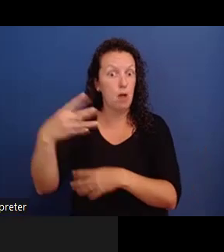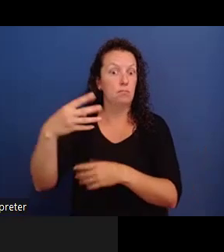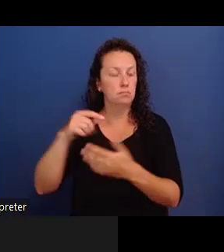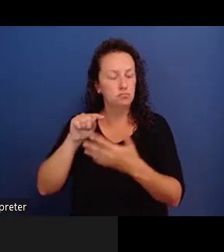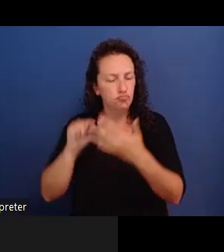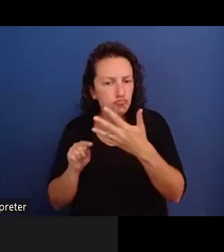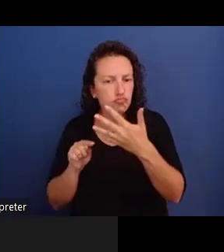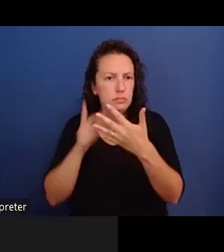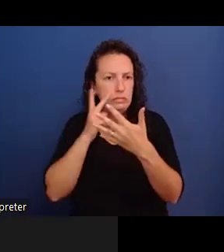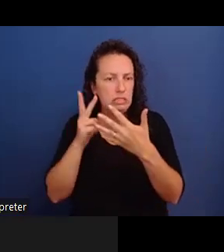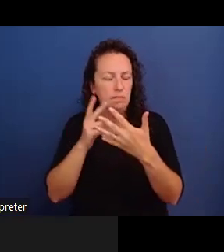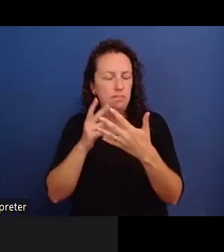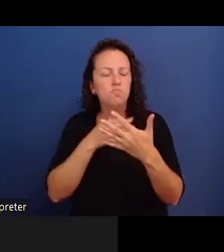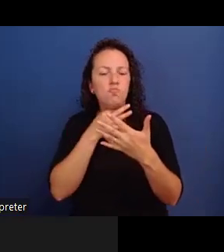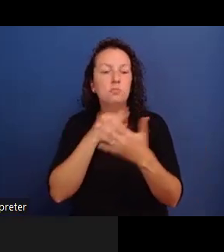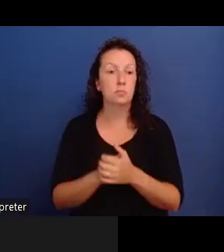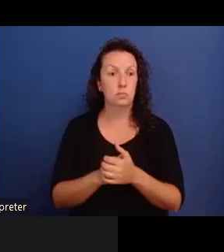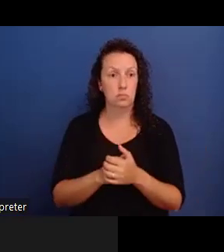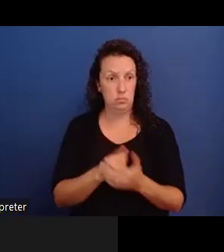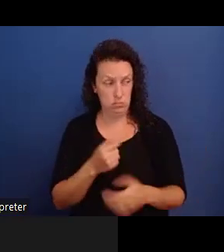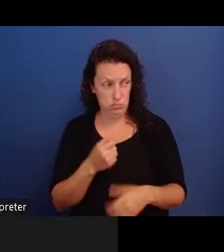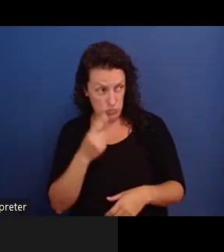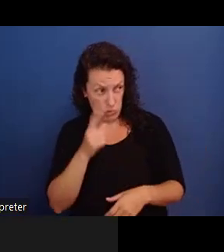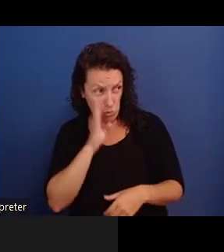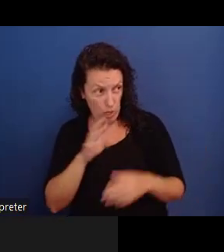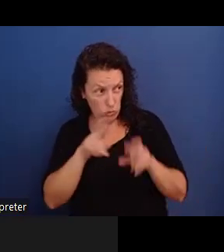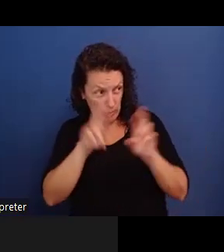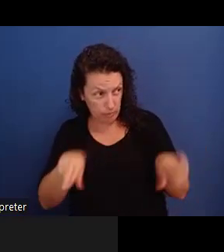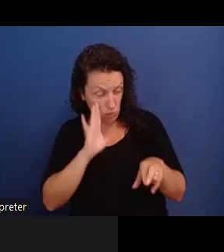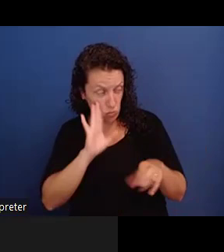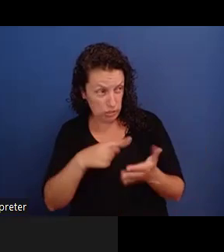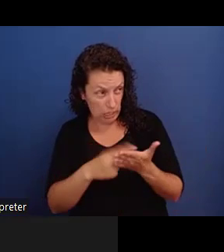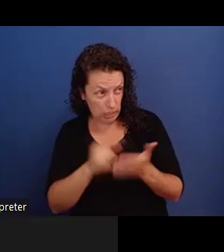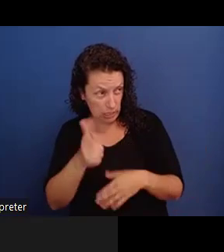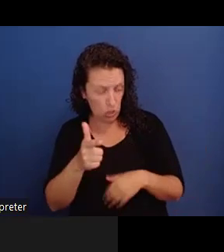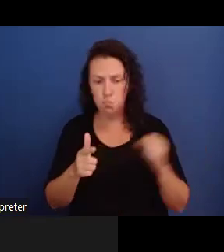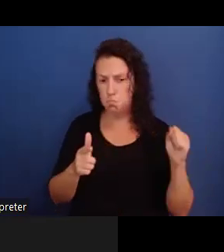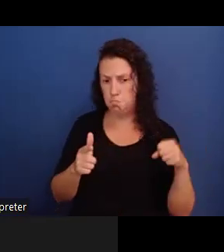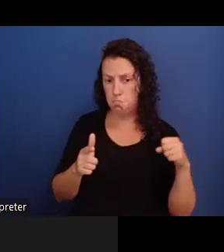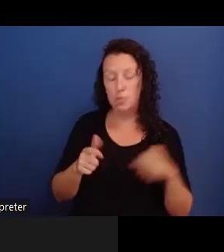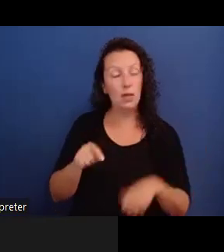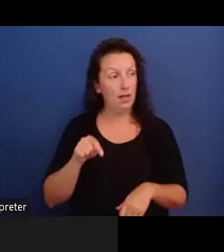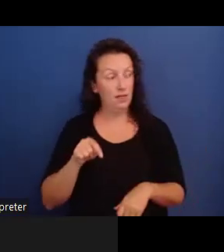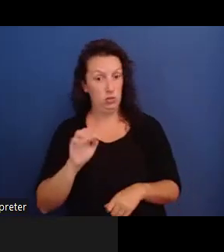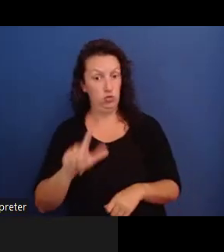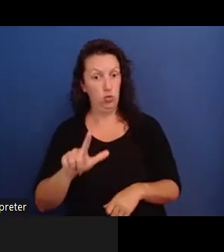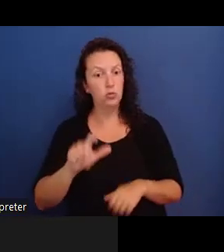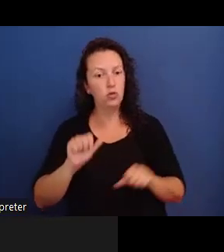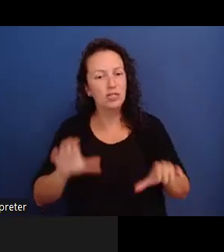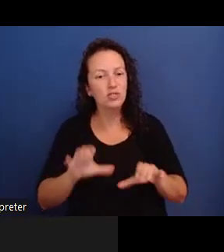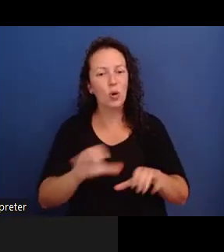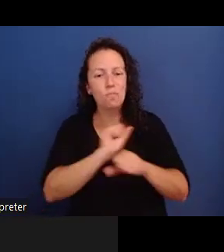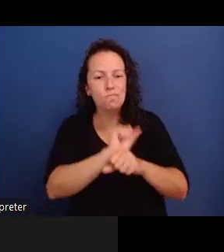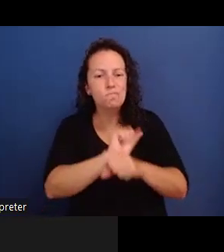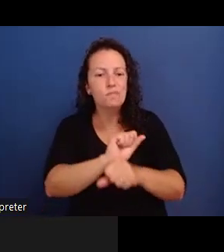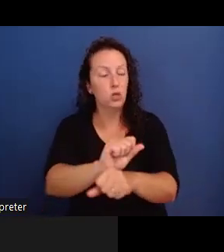and probably interviews. Mhm. This tool actually has tasks. that you can actually put on your resume, that might